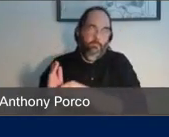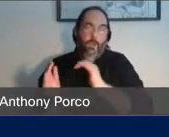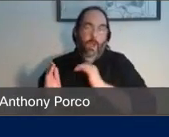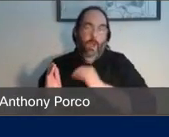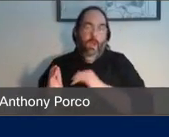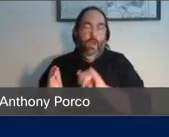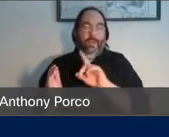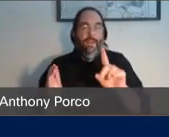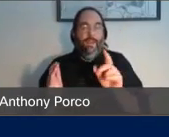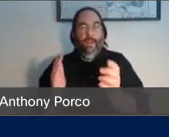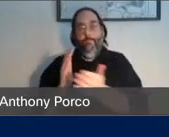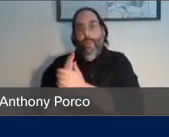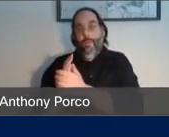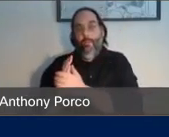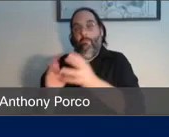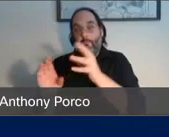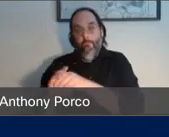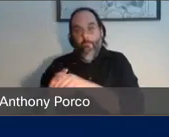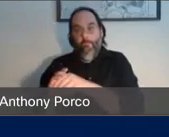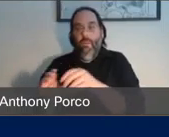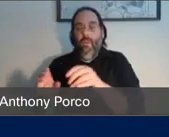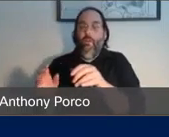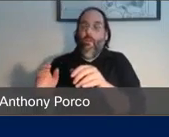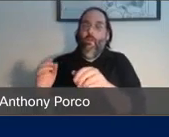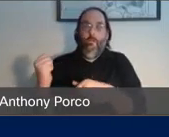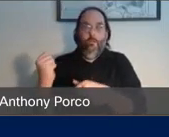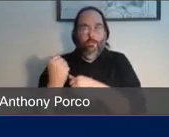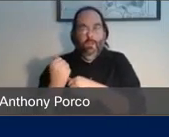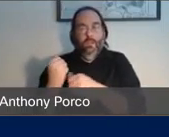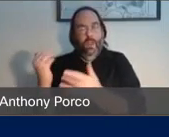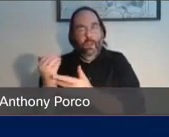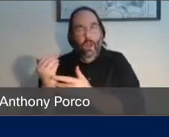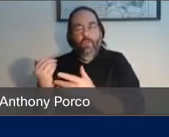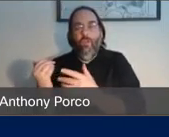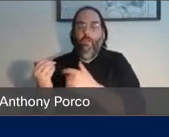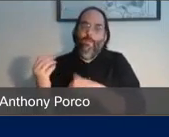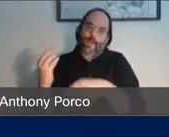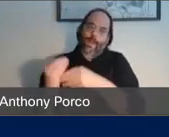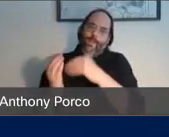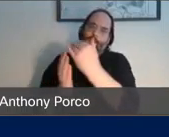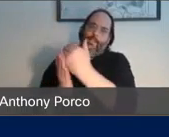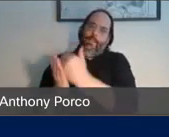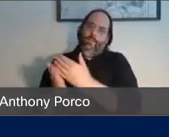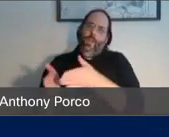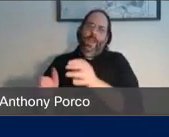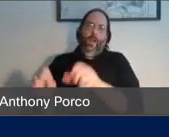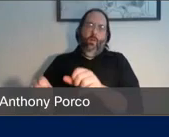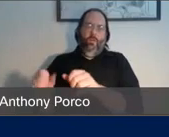IDD amendment include assistive technology, where we've added a list of allowable